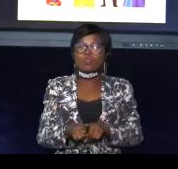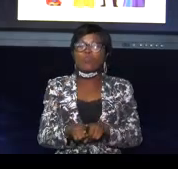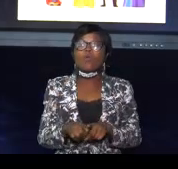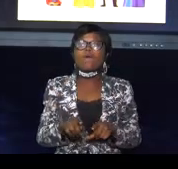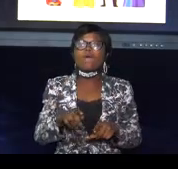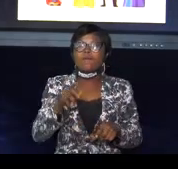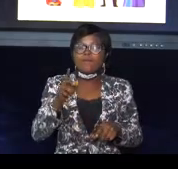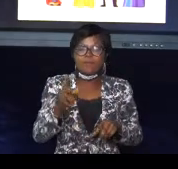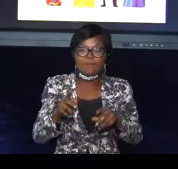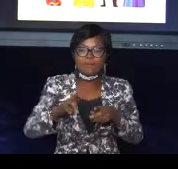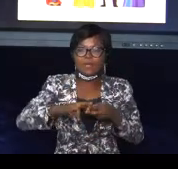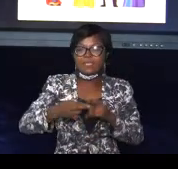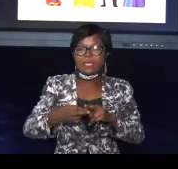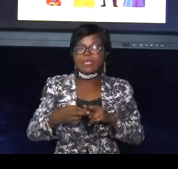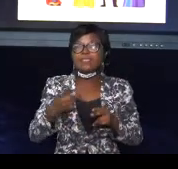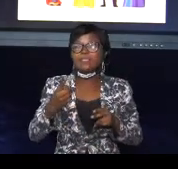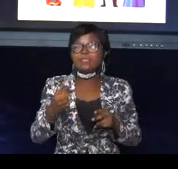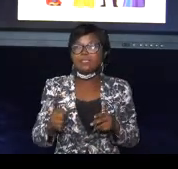male being the king.